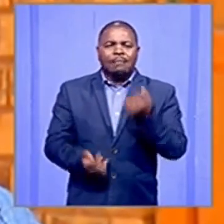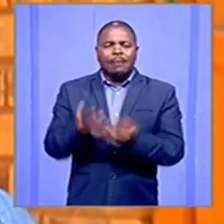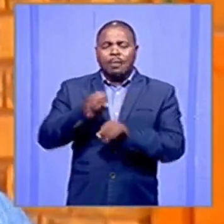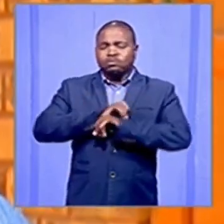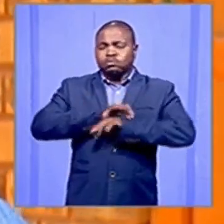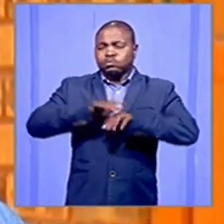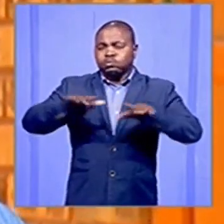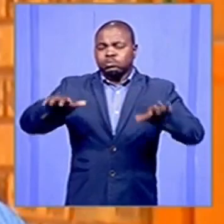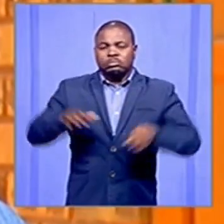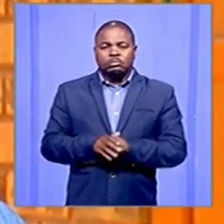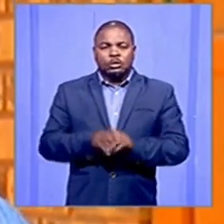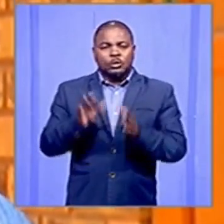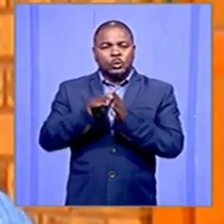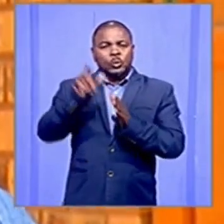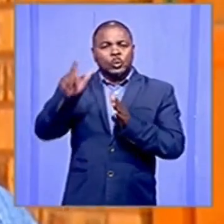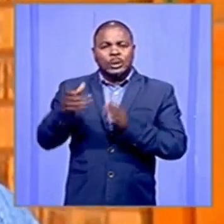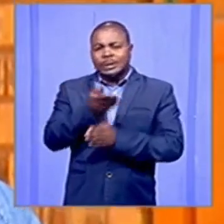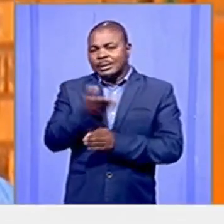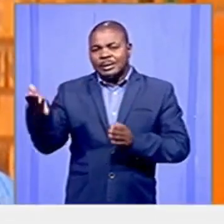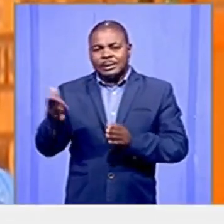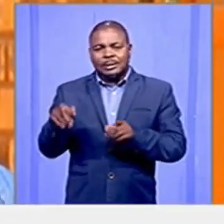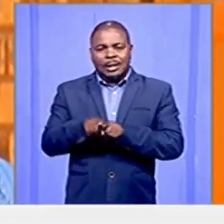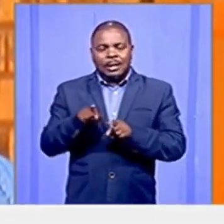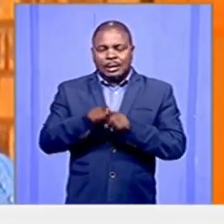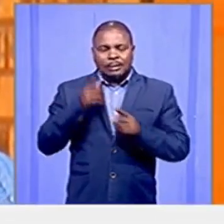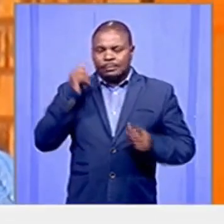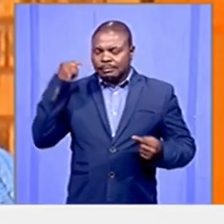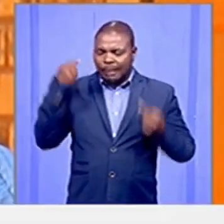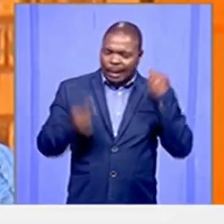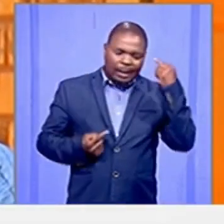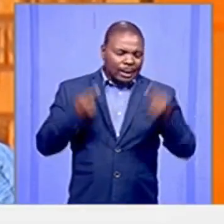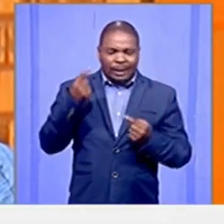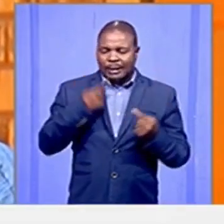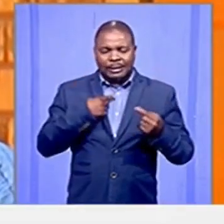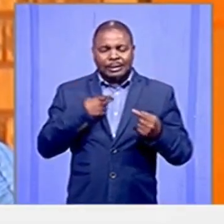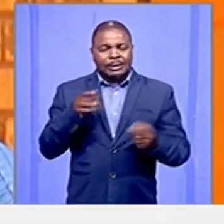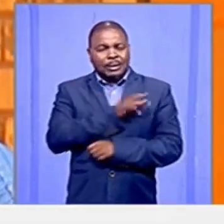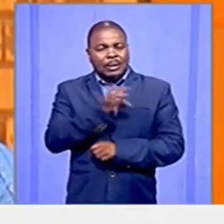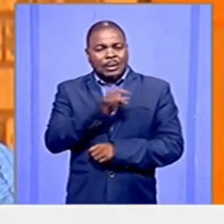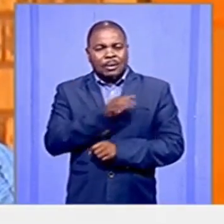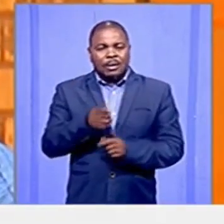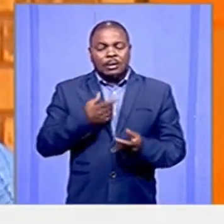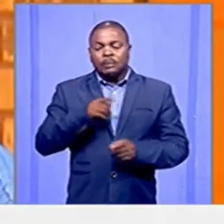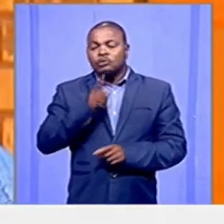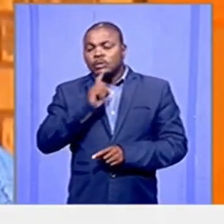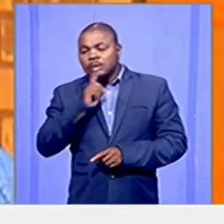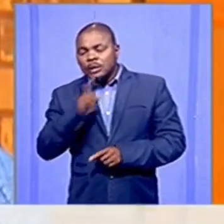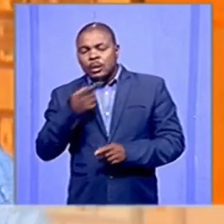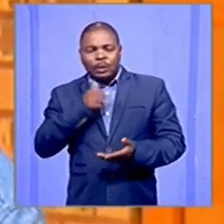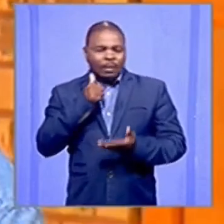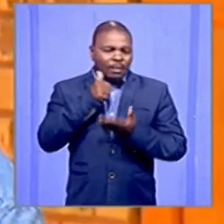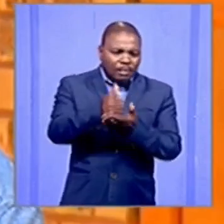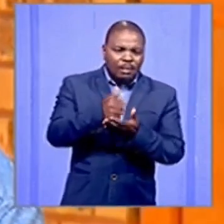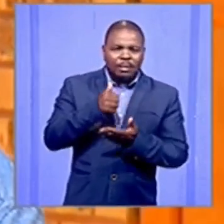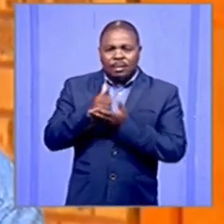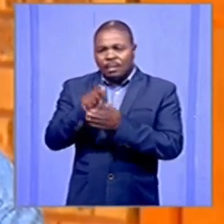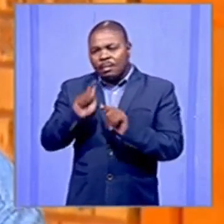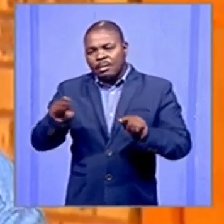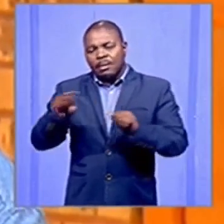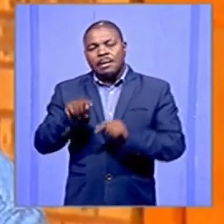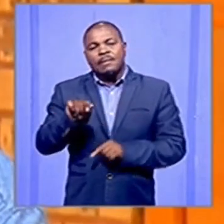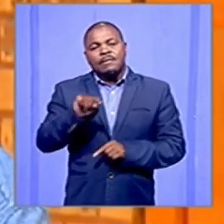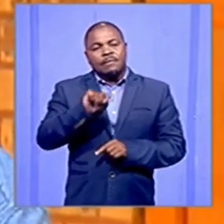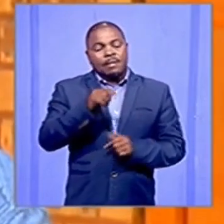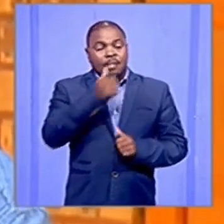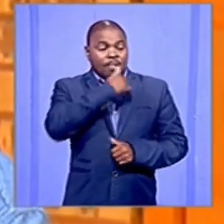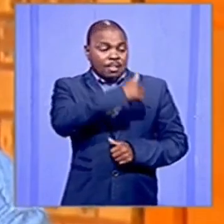quite a number of learners, you know, just, you know, they lost their mind completely. And we, as teachers, we had to step in. Luckily, the first